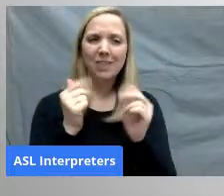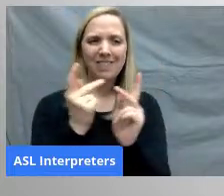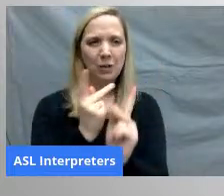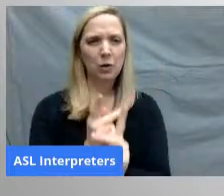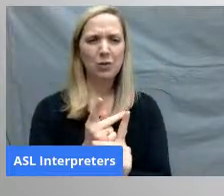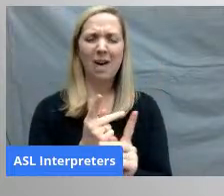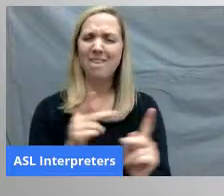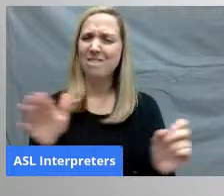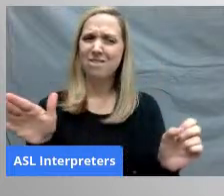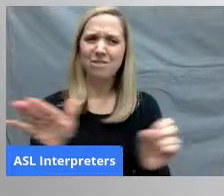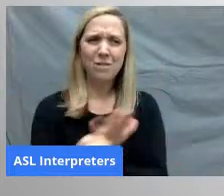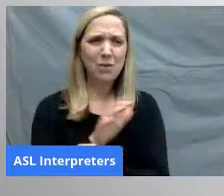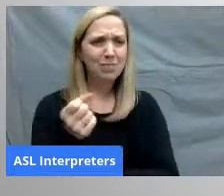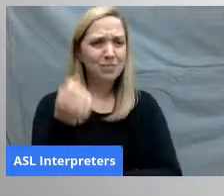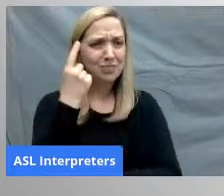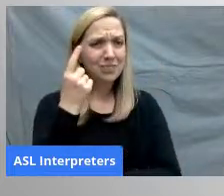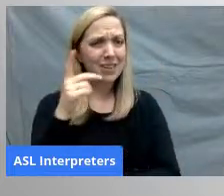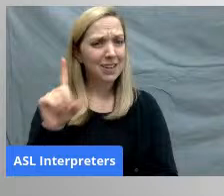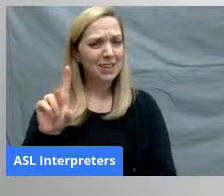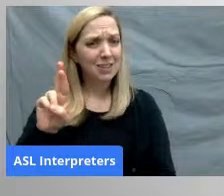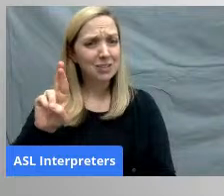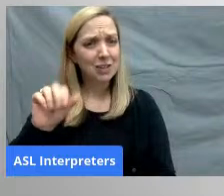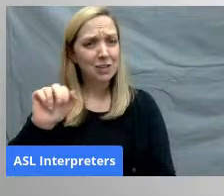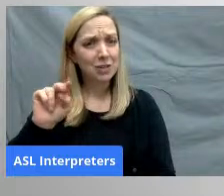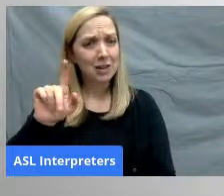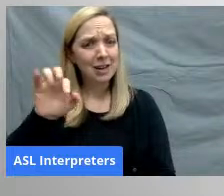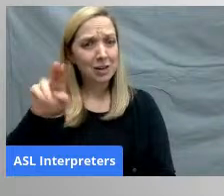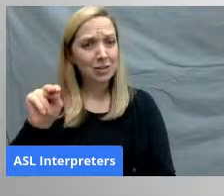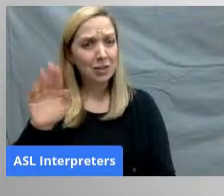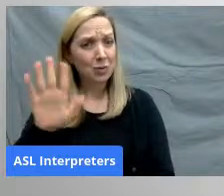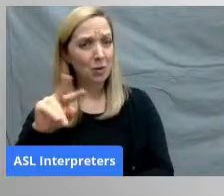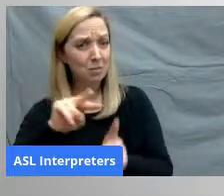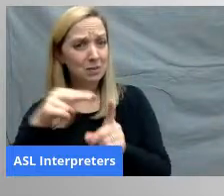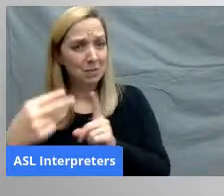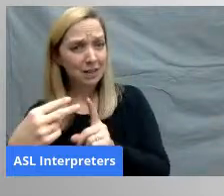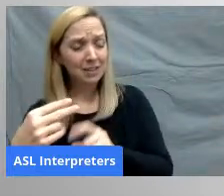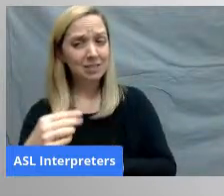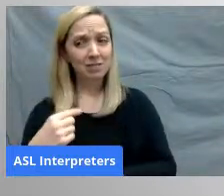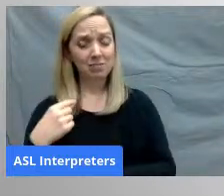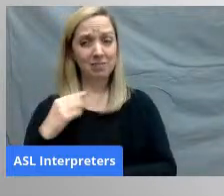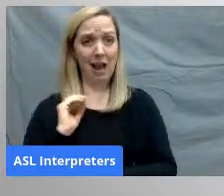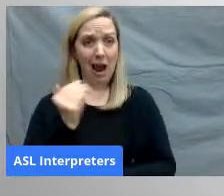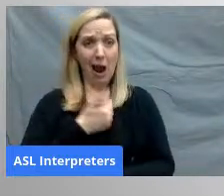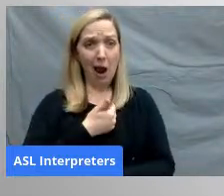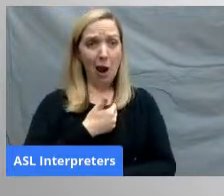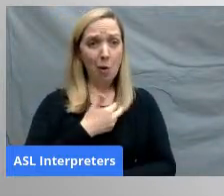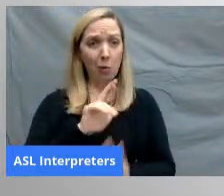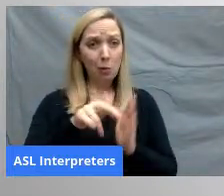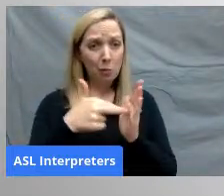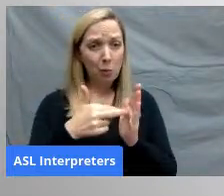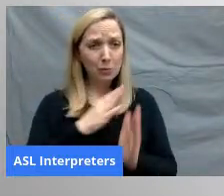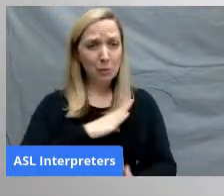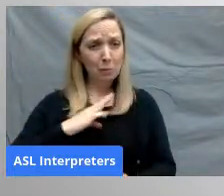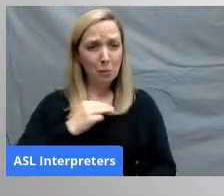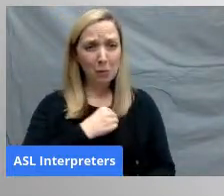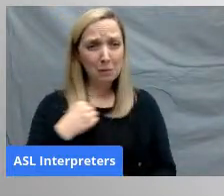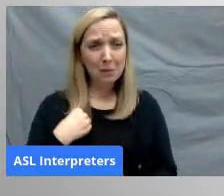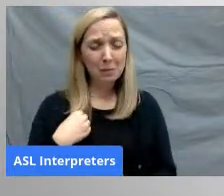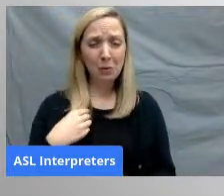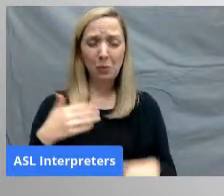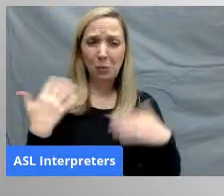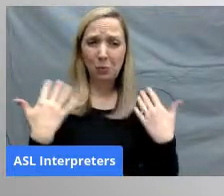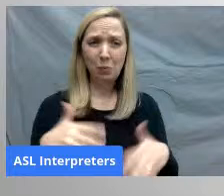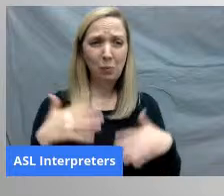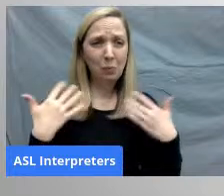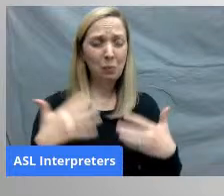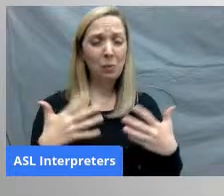perspective, Dr. Anderson. And I also understand, you know, in our roles as board members, part of, you know, the huge part of sort of what we give